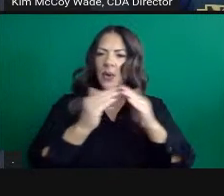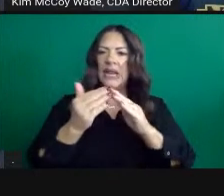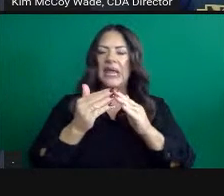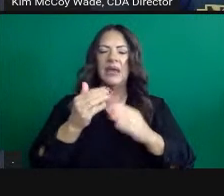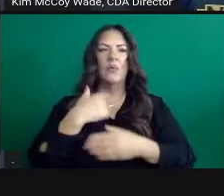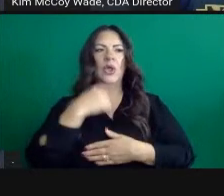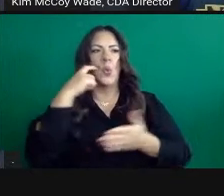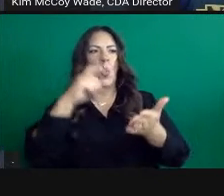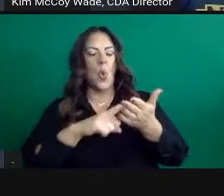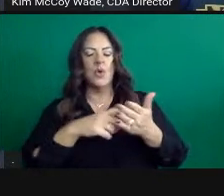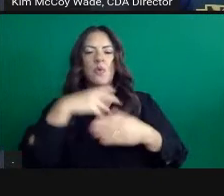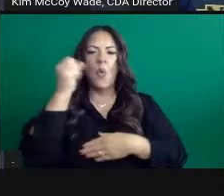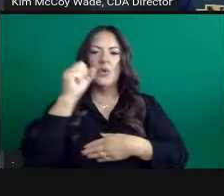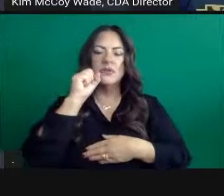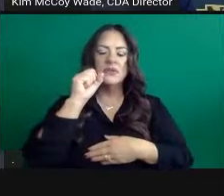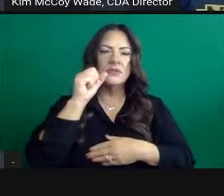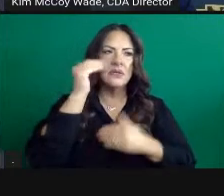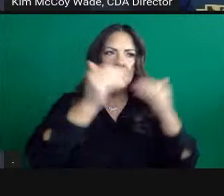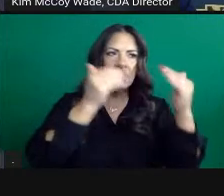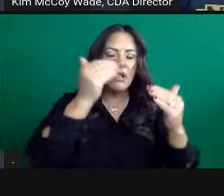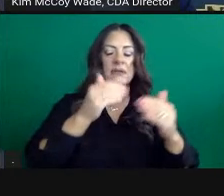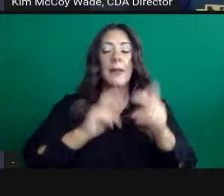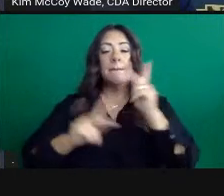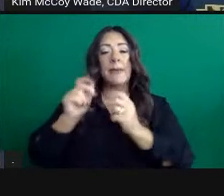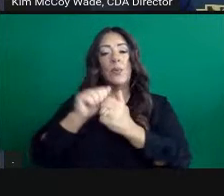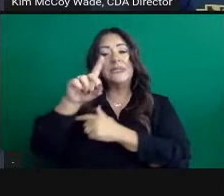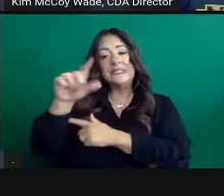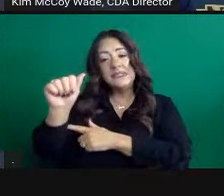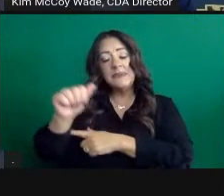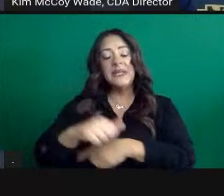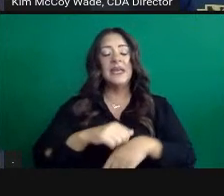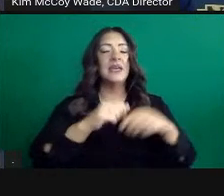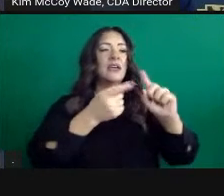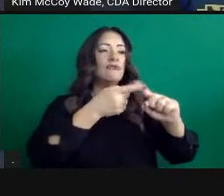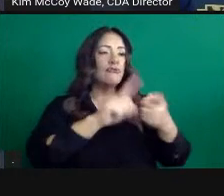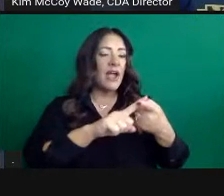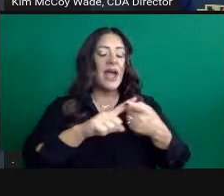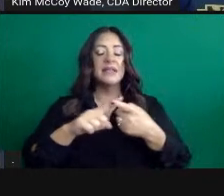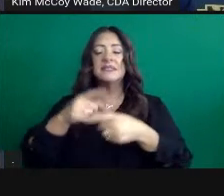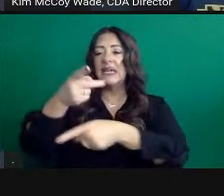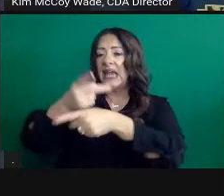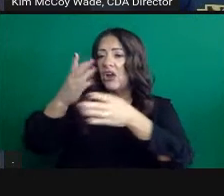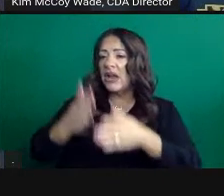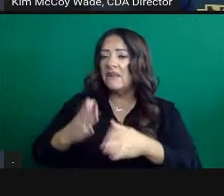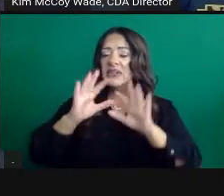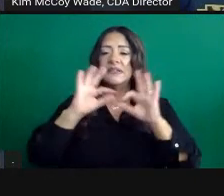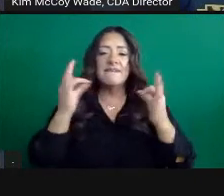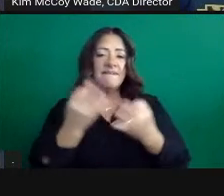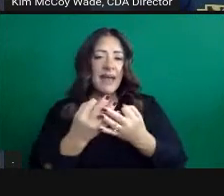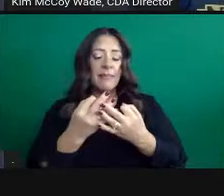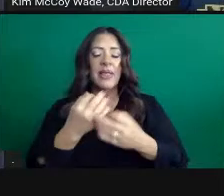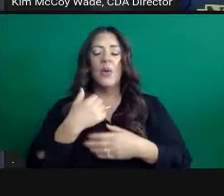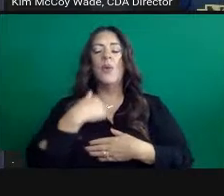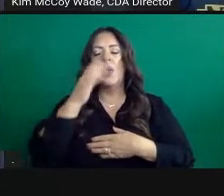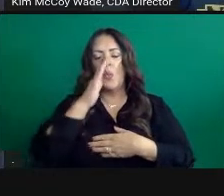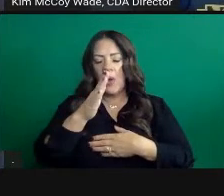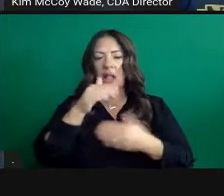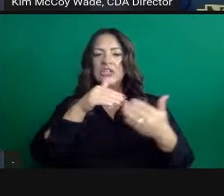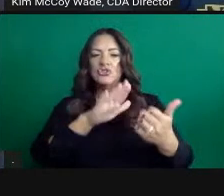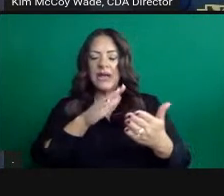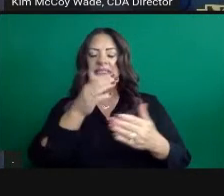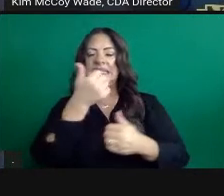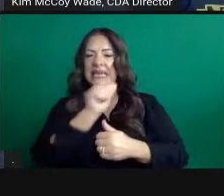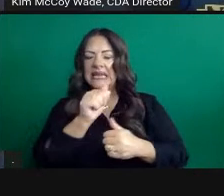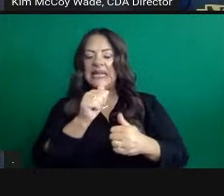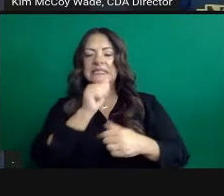older adults, people with disabilities, families, friends, caregivers. We will absolutely address the suffering and the gaps and